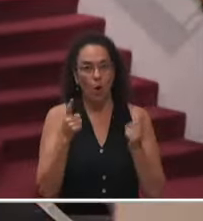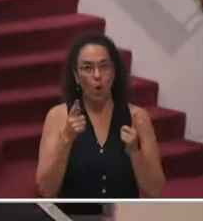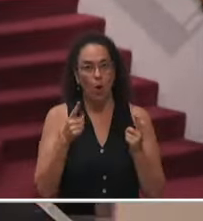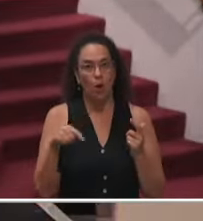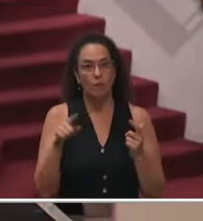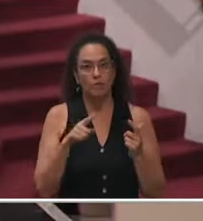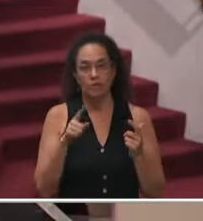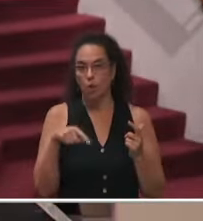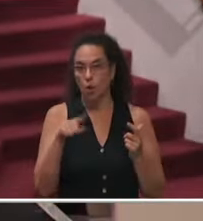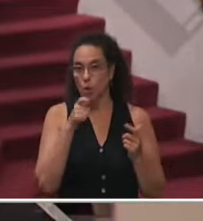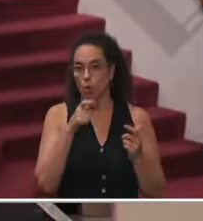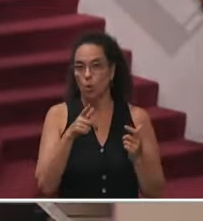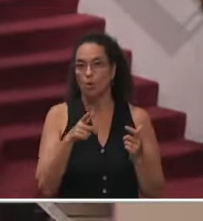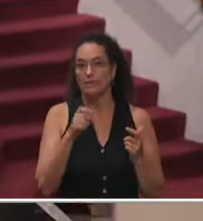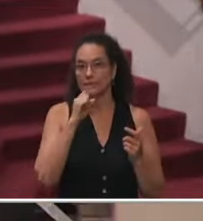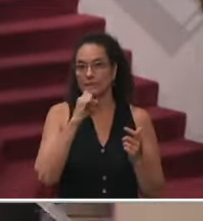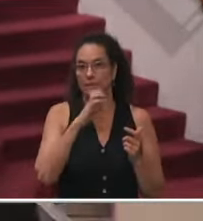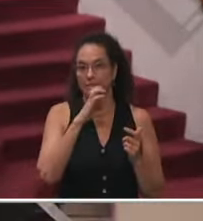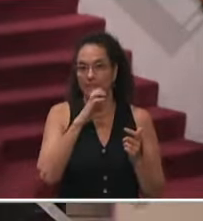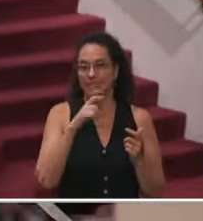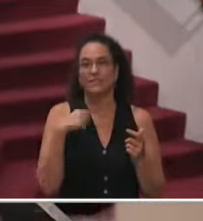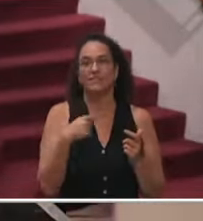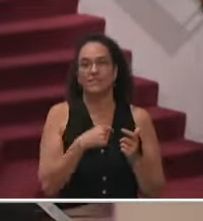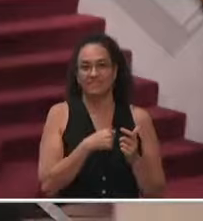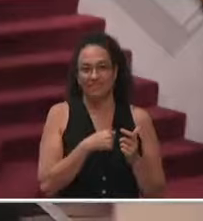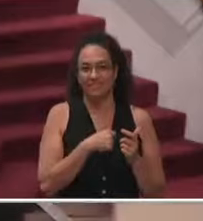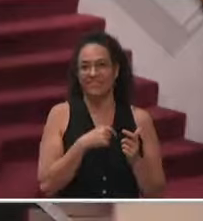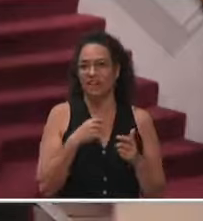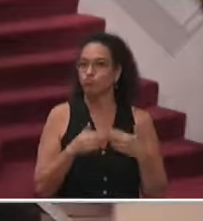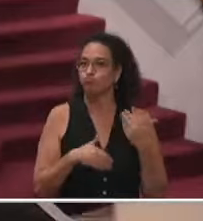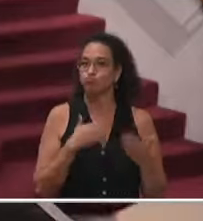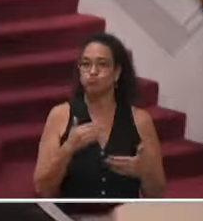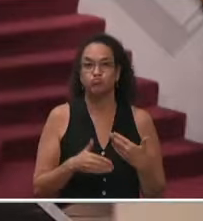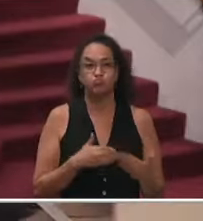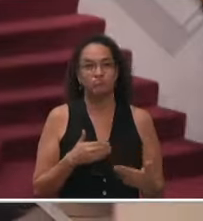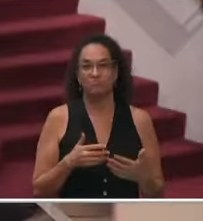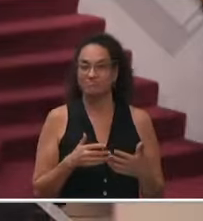are seniors, we're rolling. All right. Thank you. God bless you.